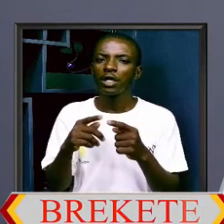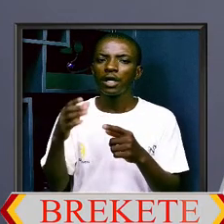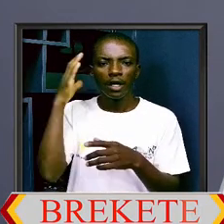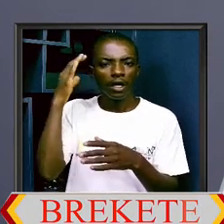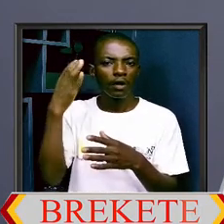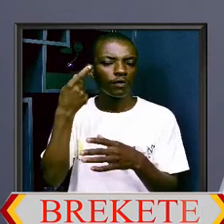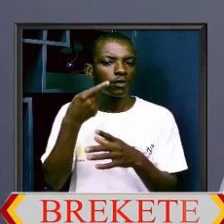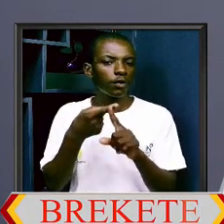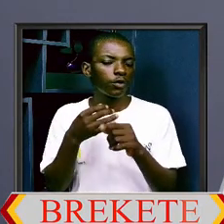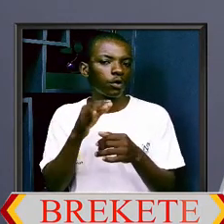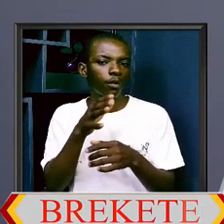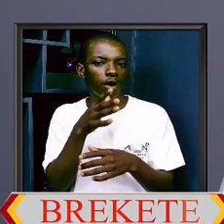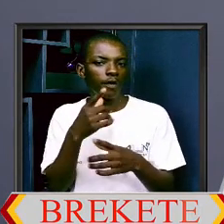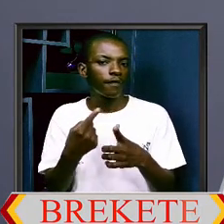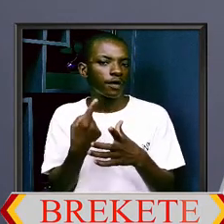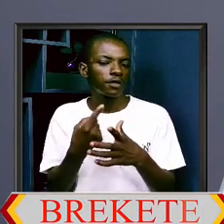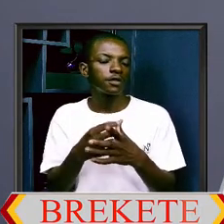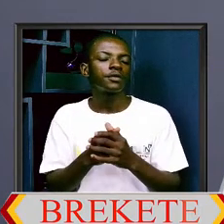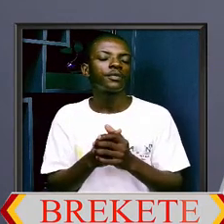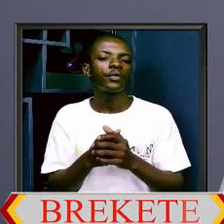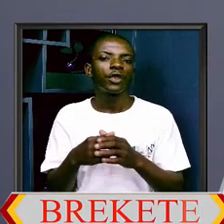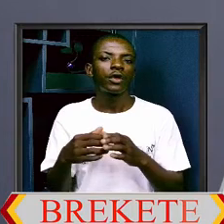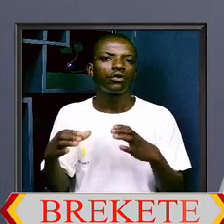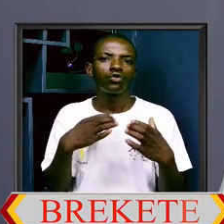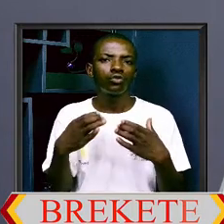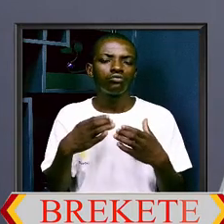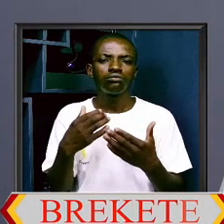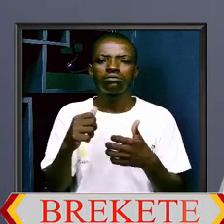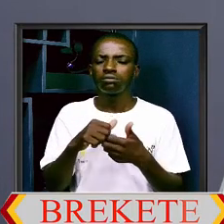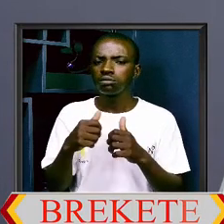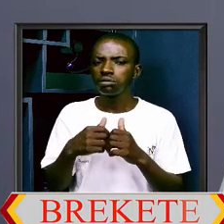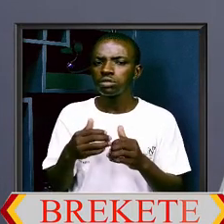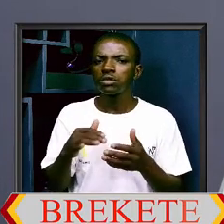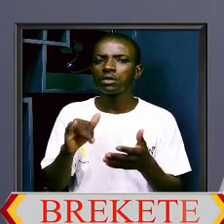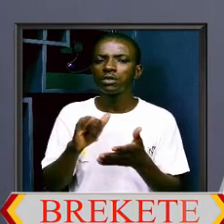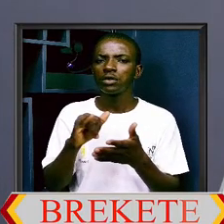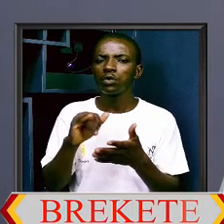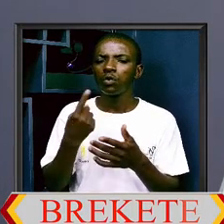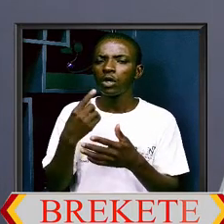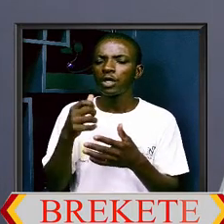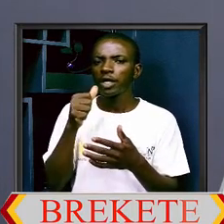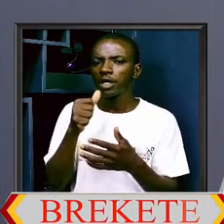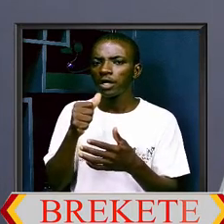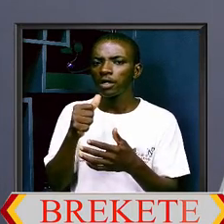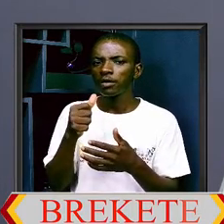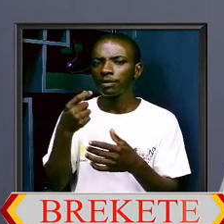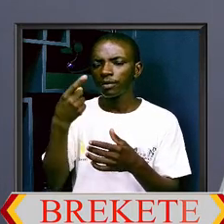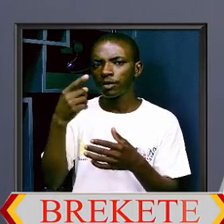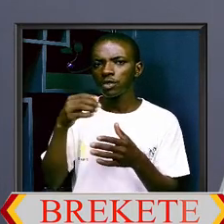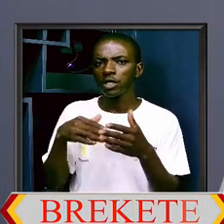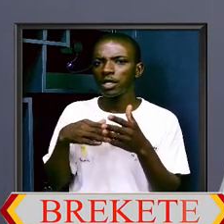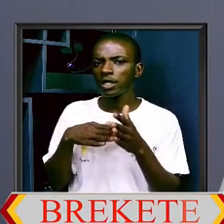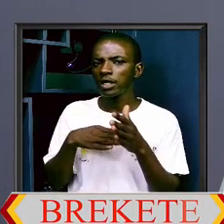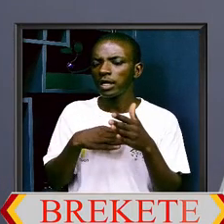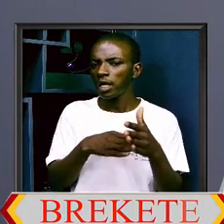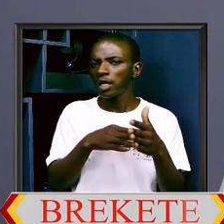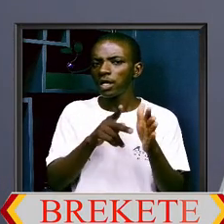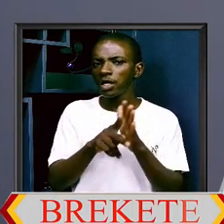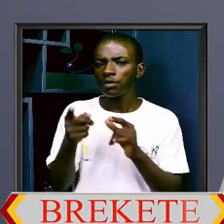mother first I don't do case here one girl where they nearly kill because of her